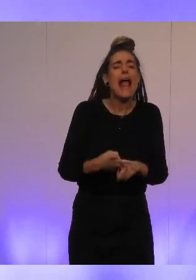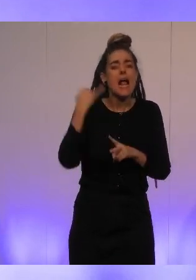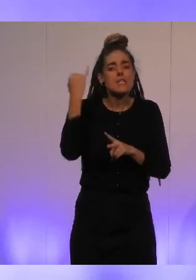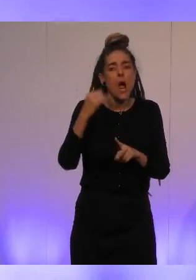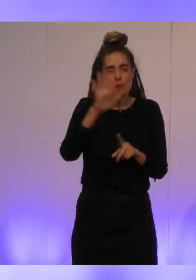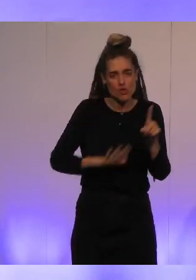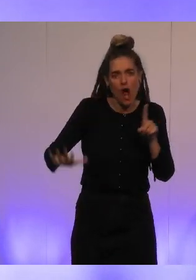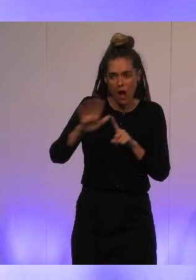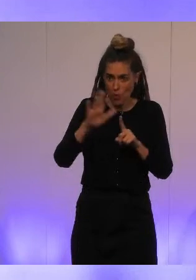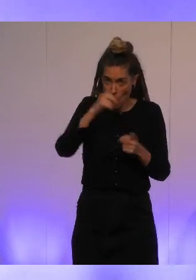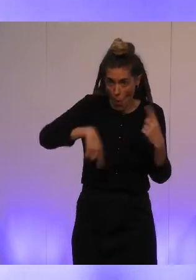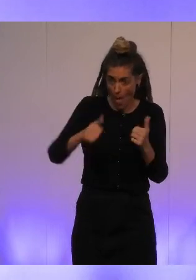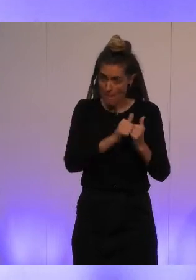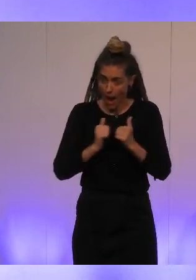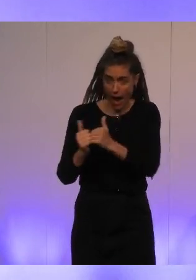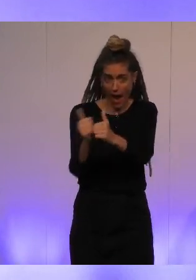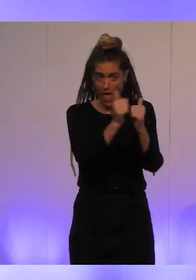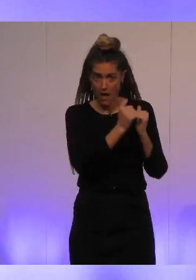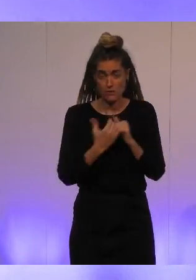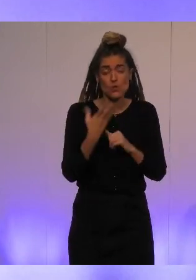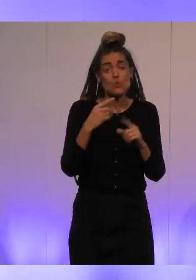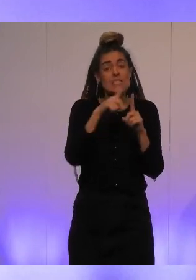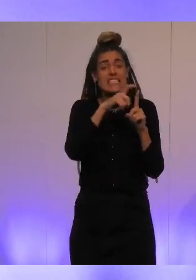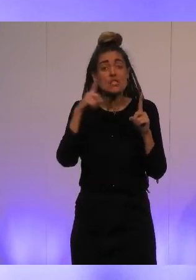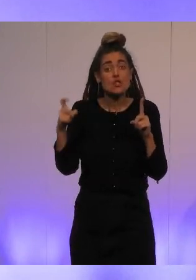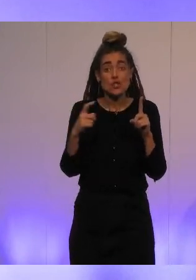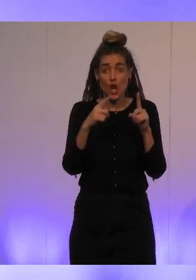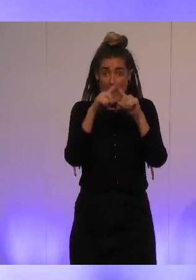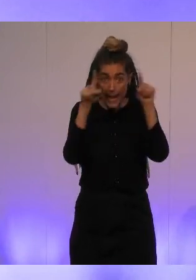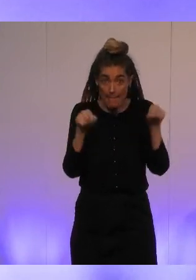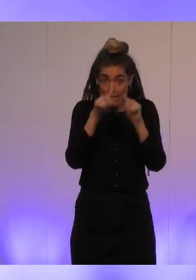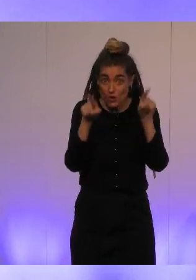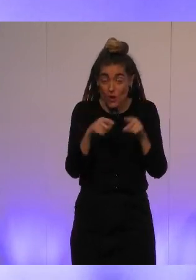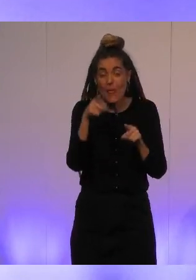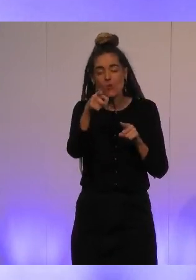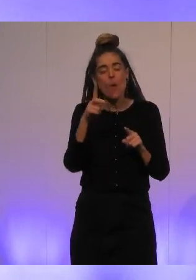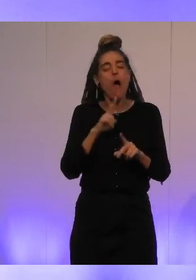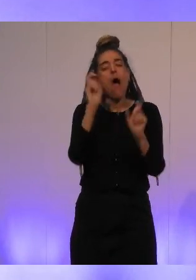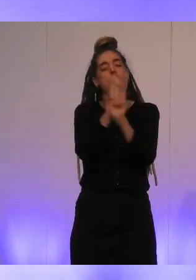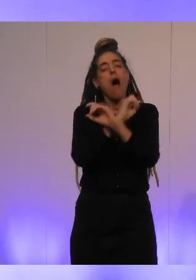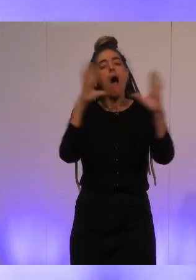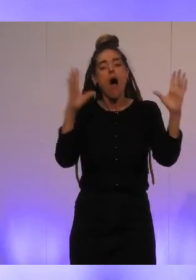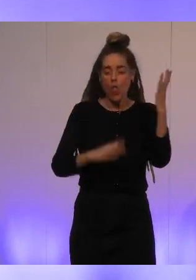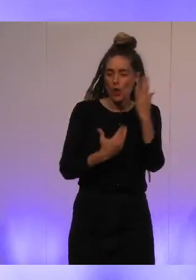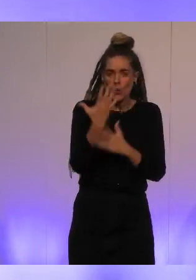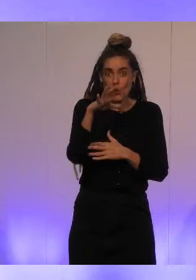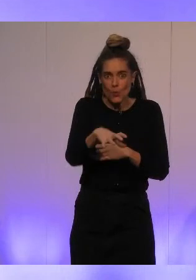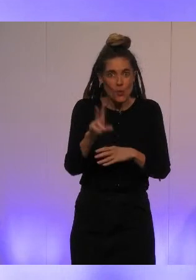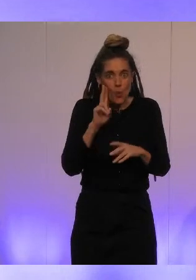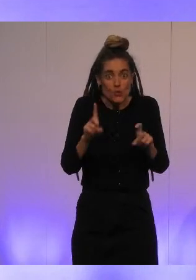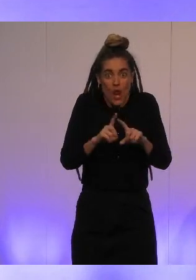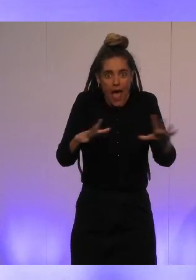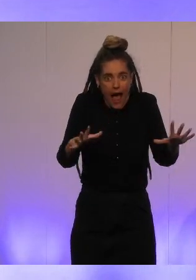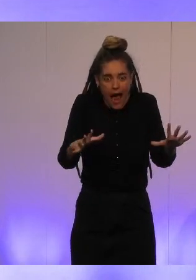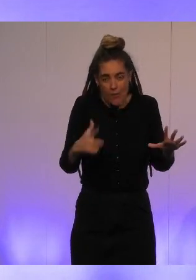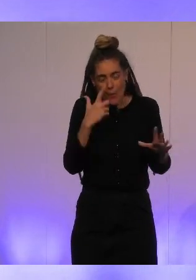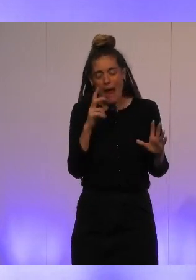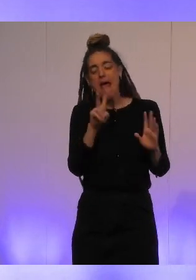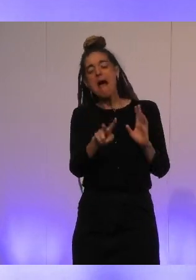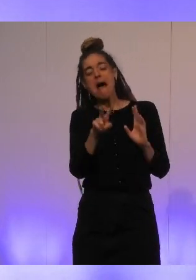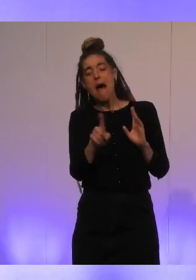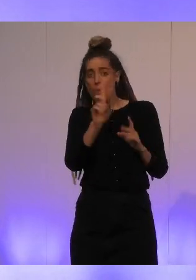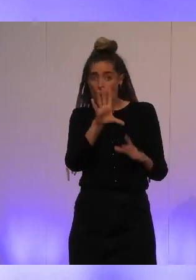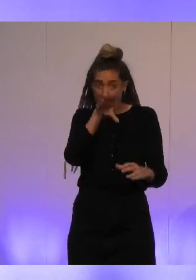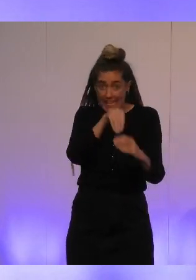final video uses digital images to give you an inside look into what this new unit will be like, what will be